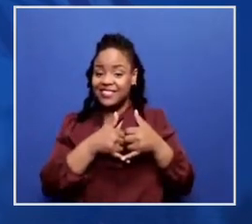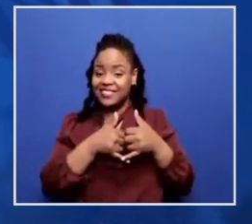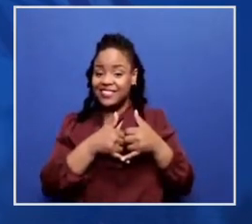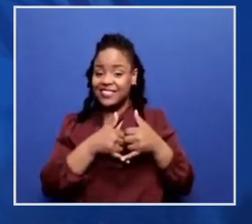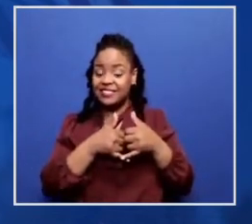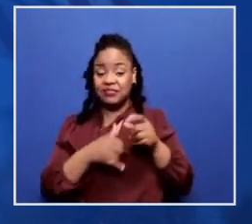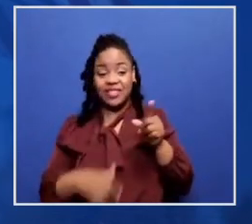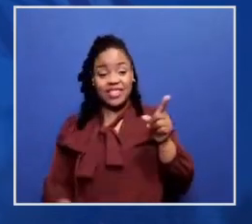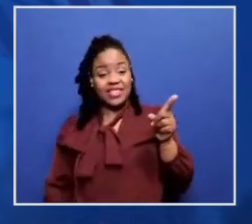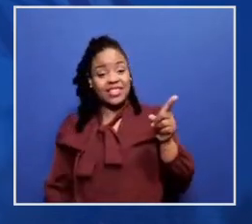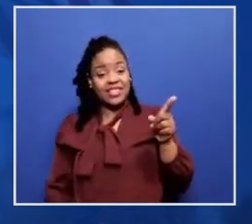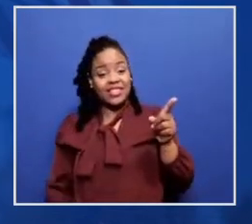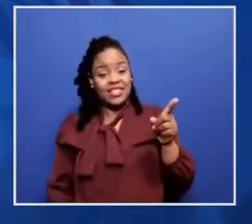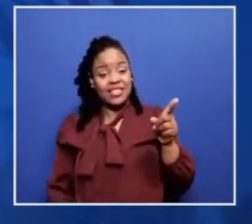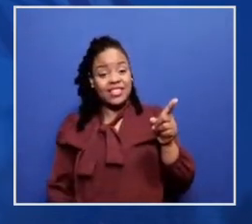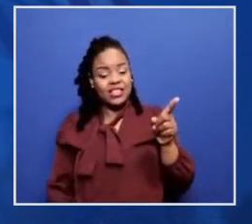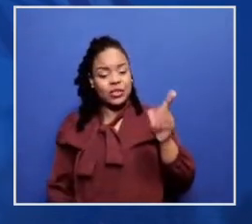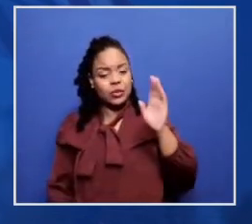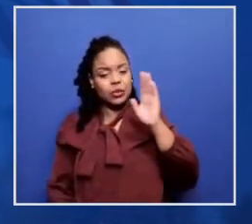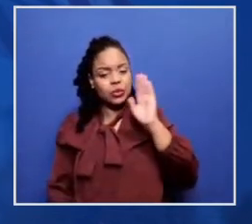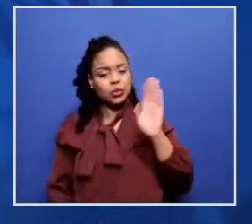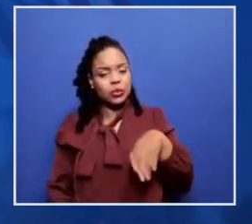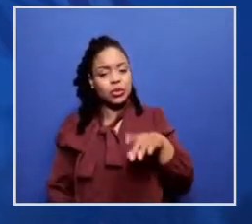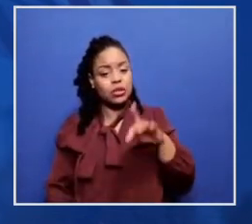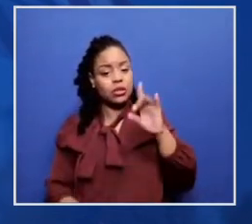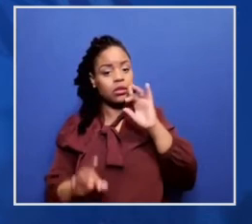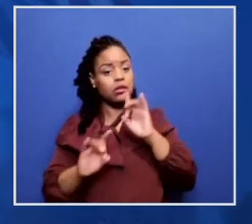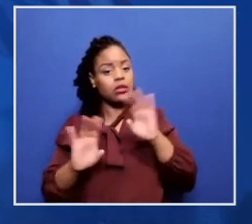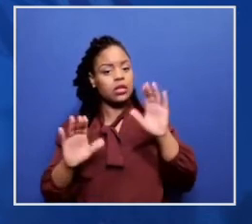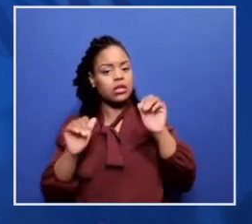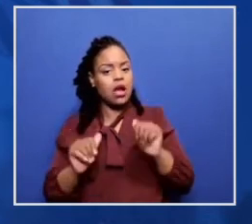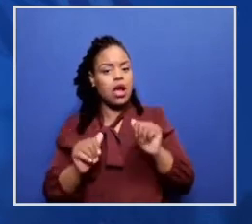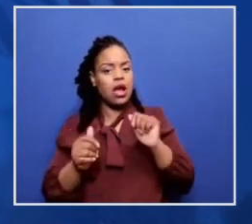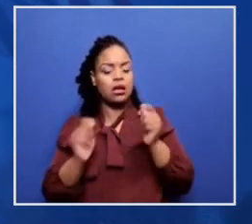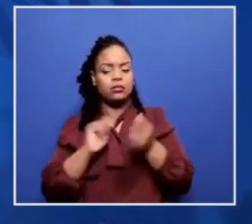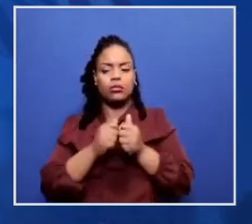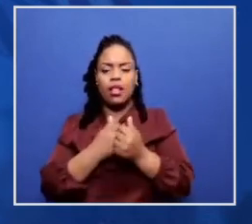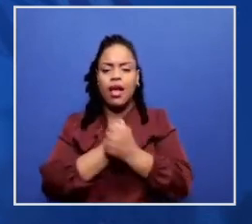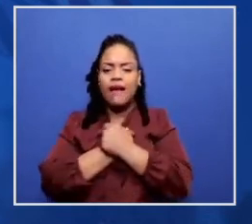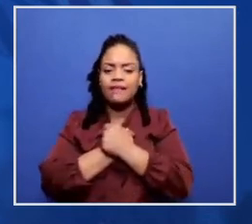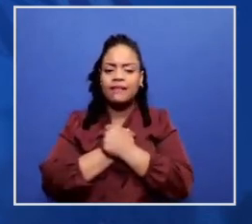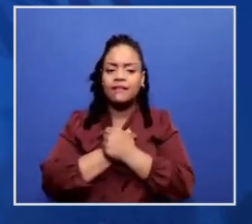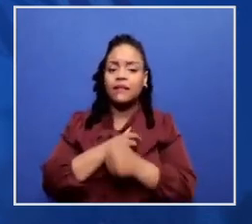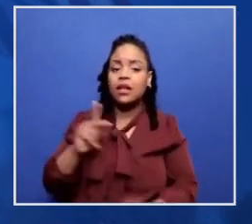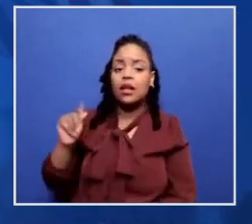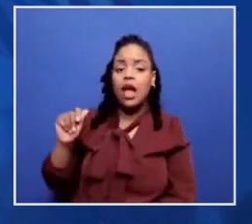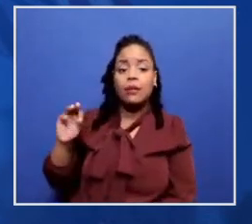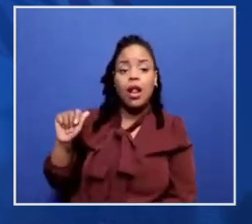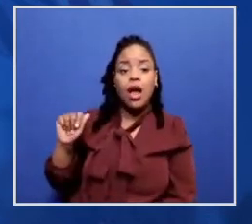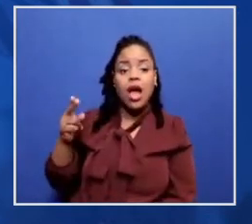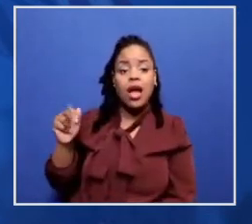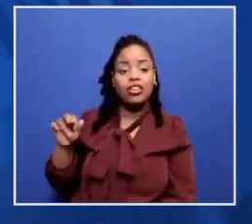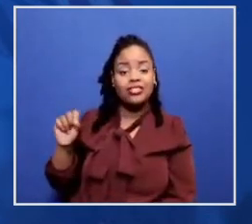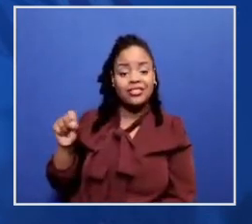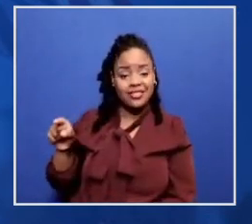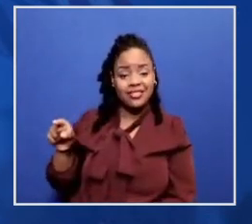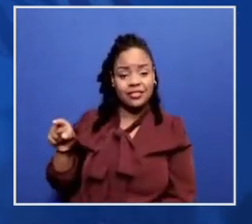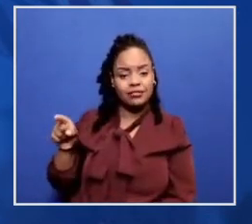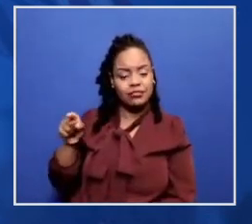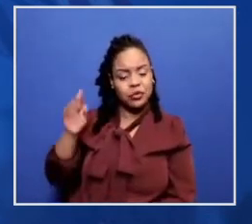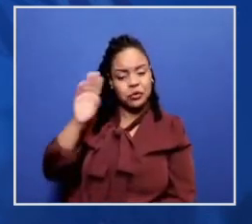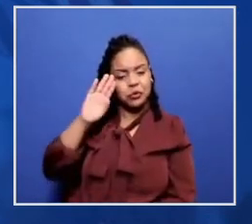crisis is affecting millions of people every day. And like Dr. King, Vice President-elect Harris